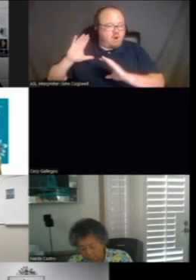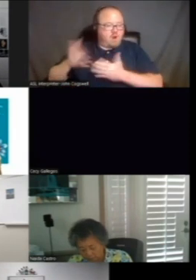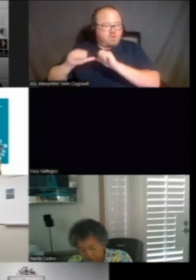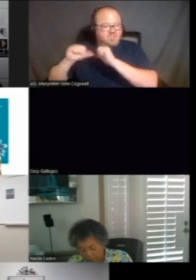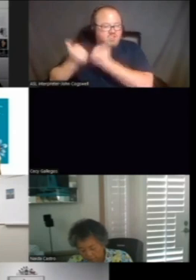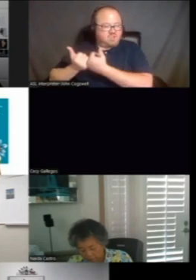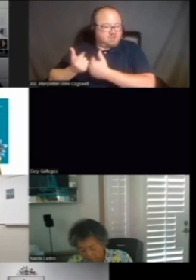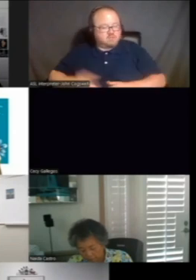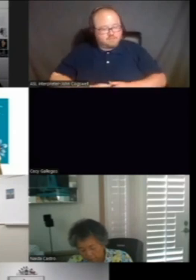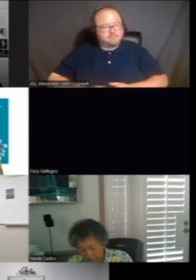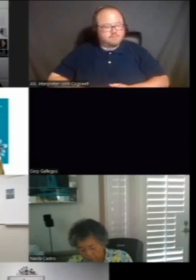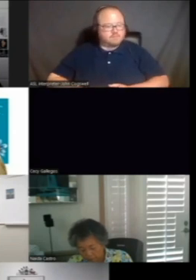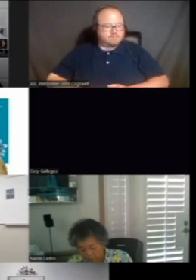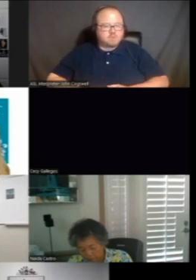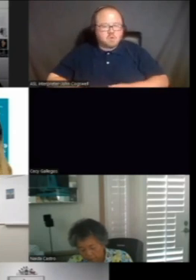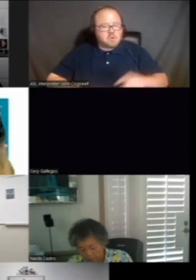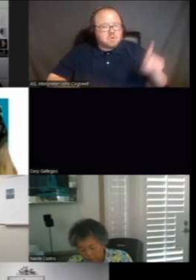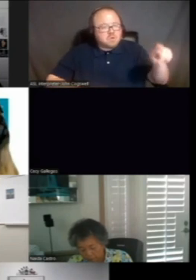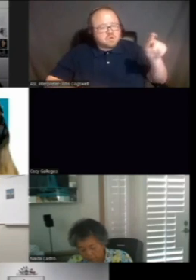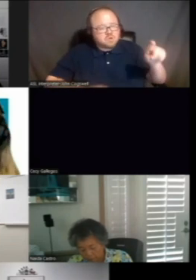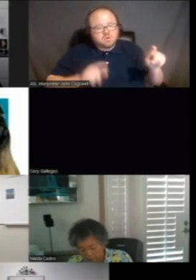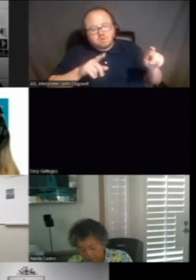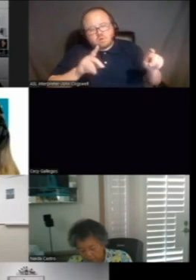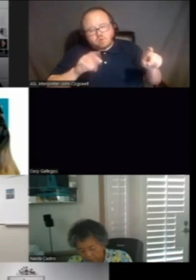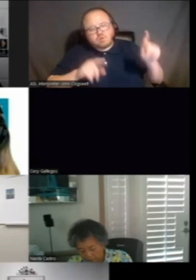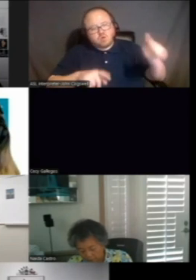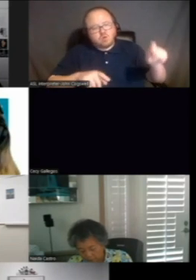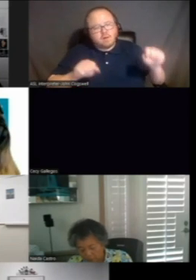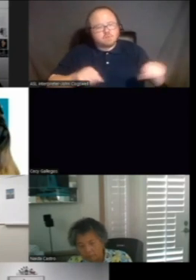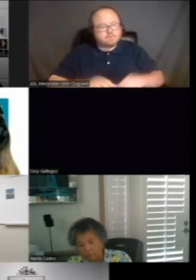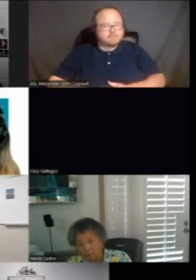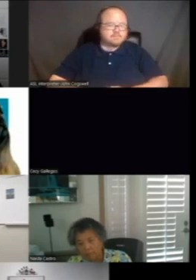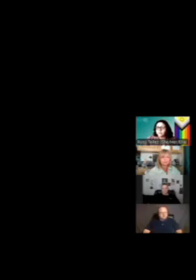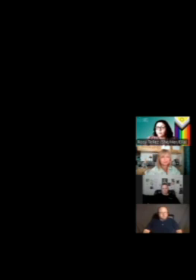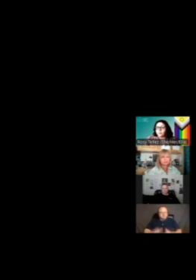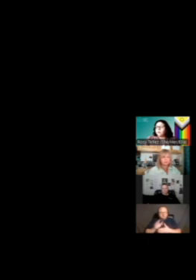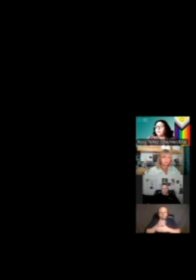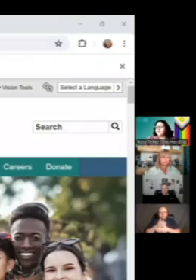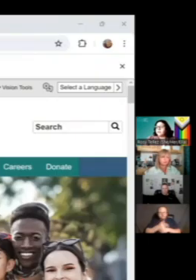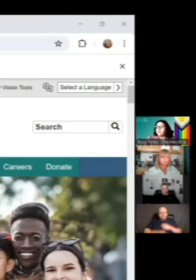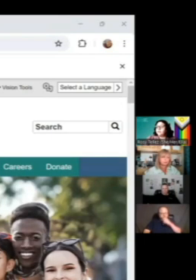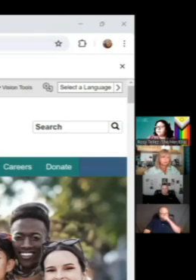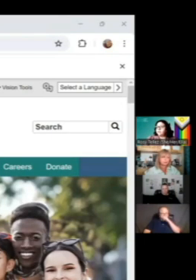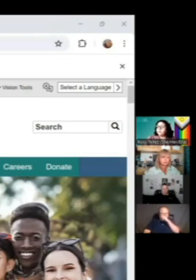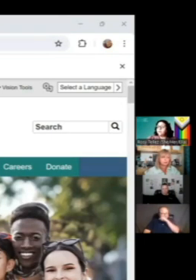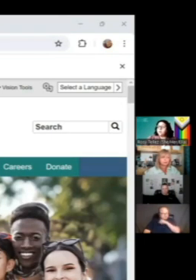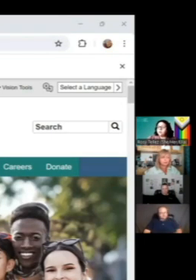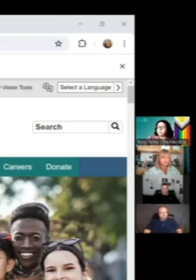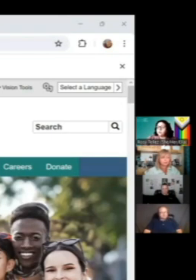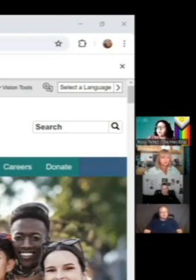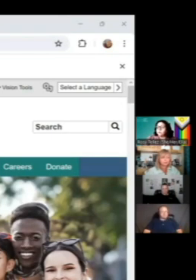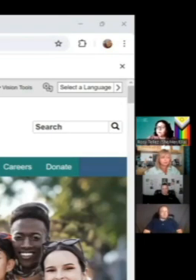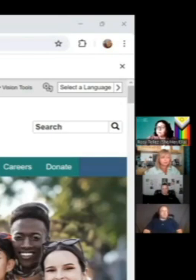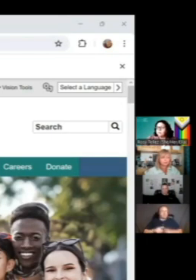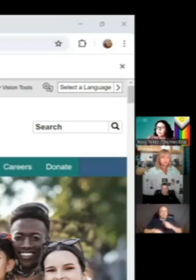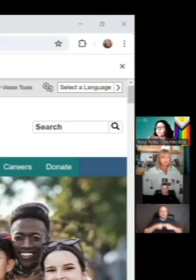So I'll sharing. be able to. Okay. Enter. So screen two. Okay. So this, when you go